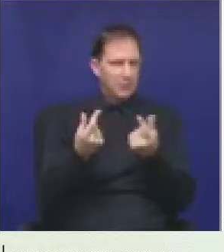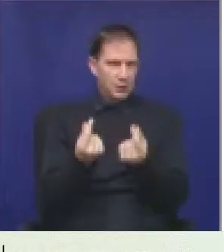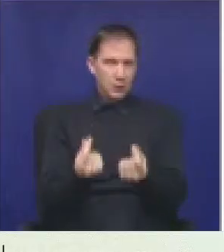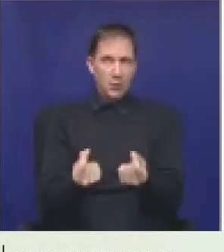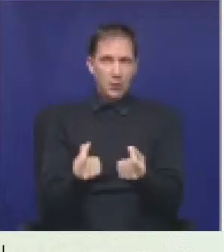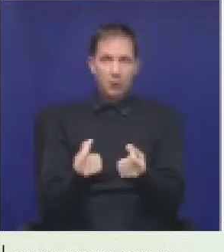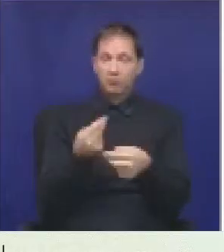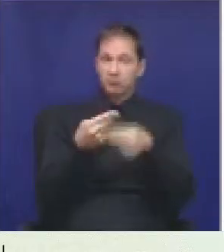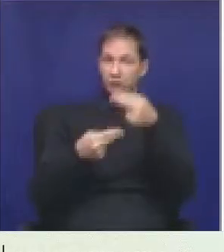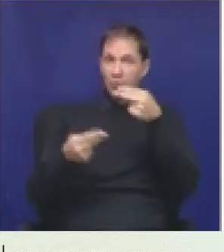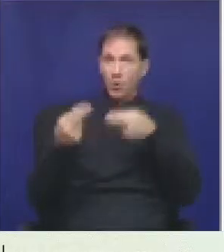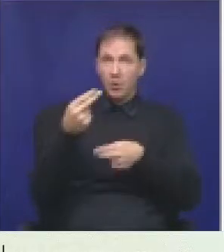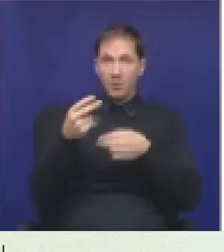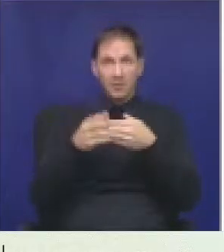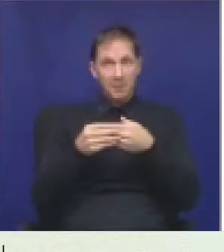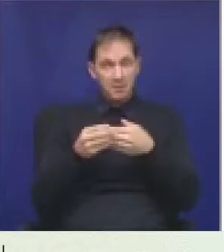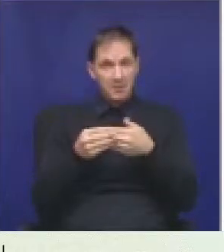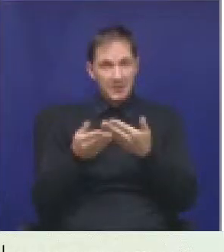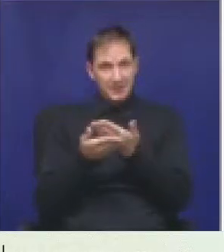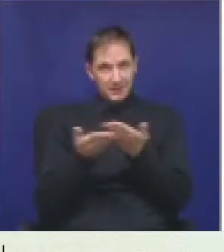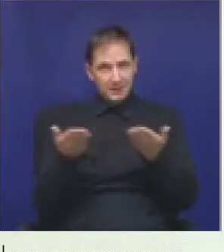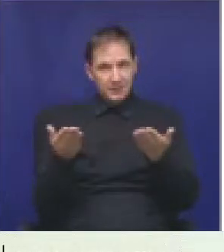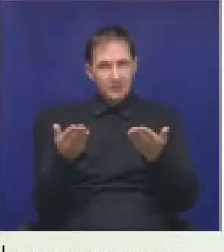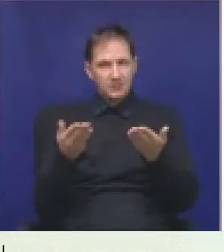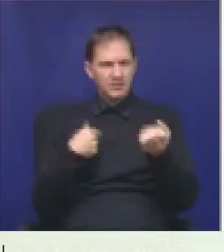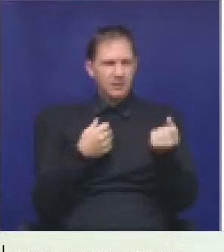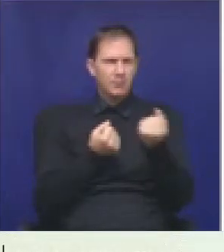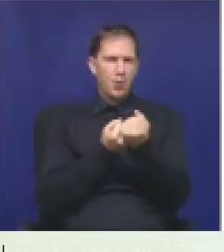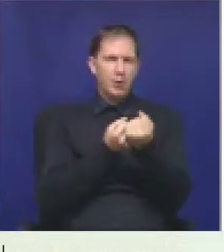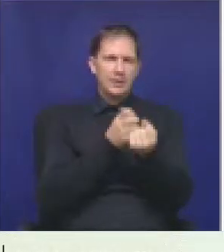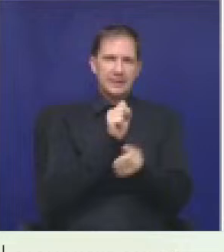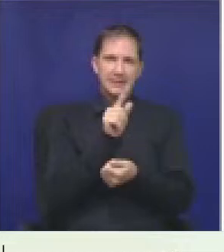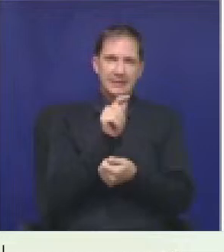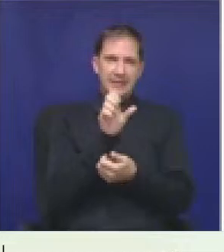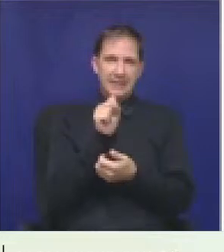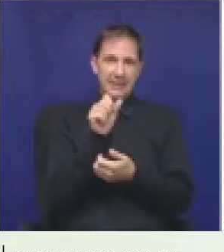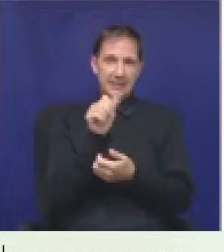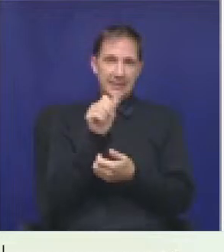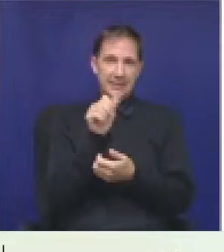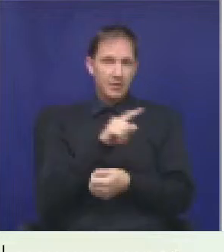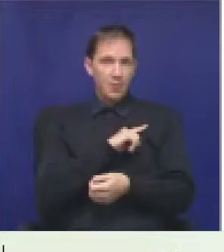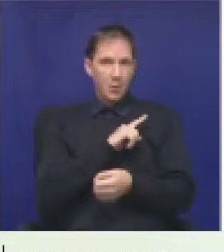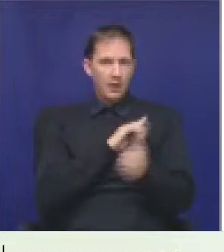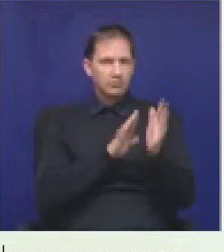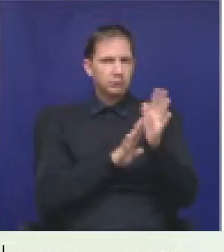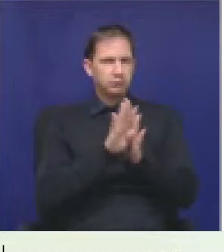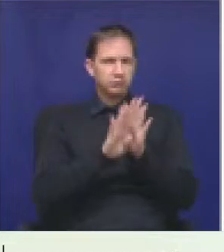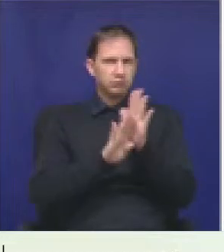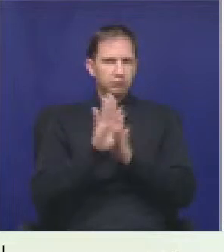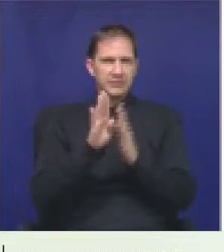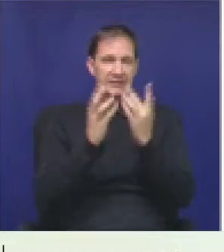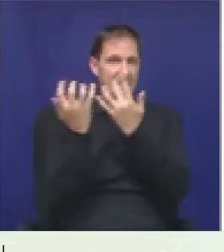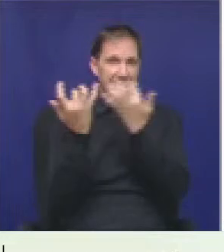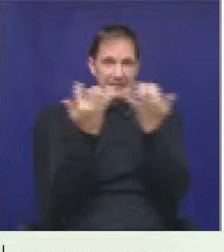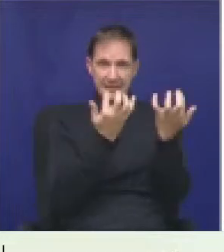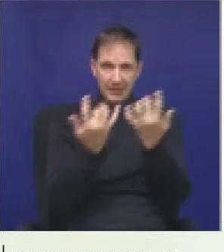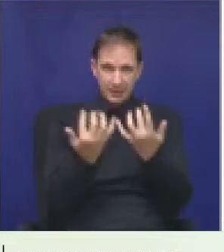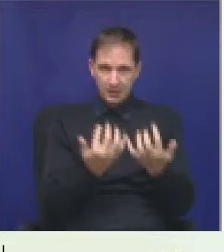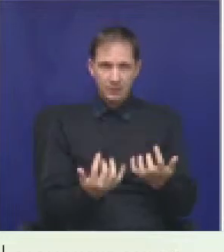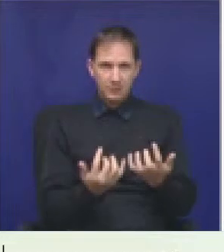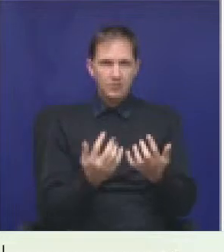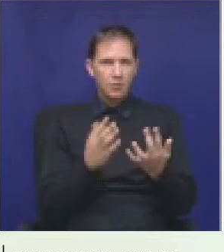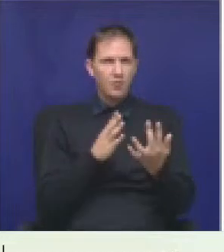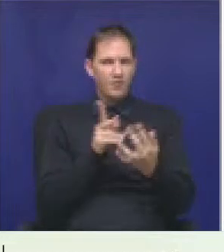Honorable members, the presidency should support Stats SA to effect the prioritization of the development of statistical units by state